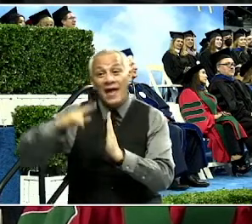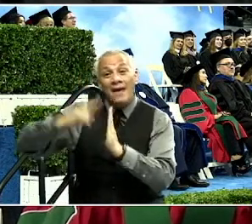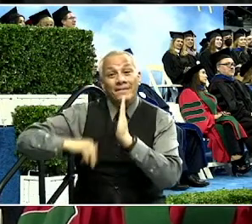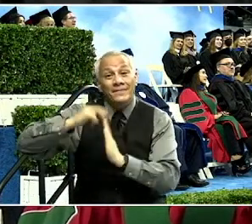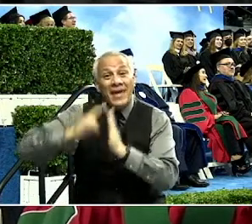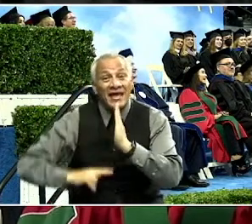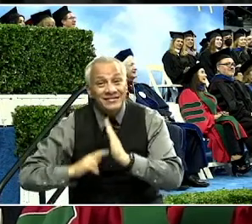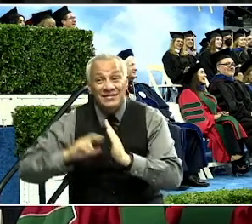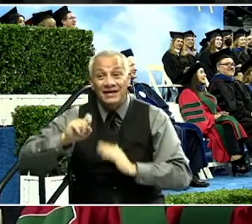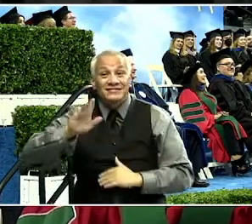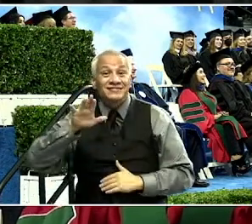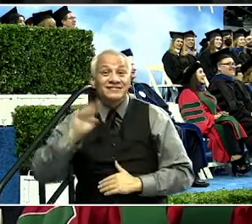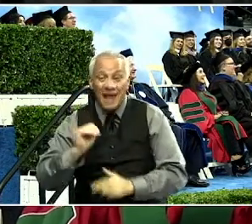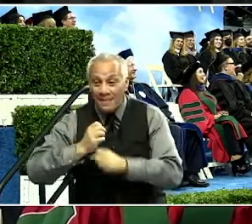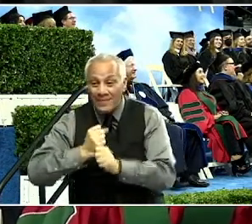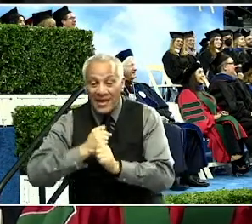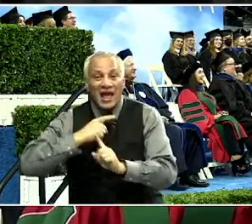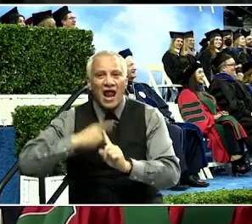attempted arson.